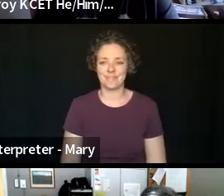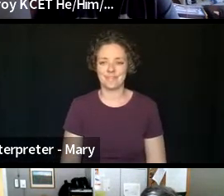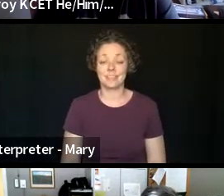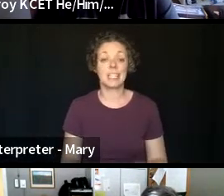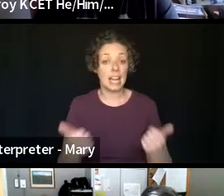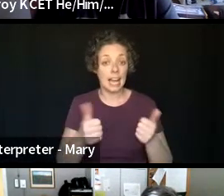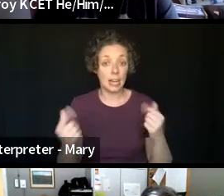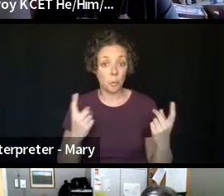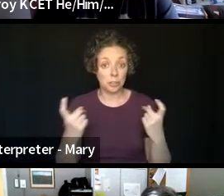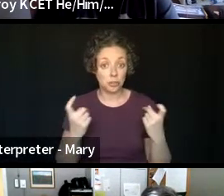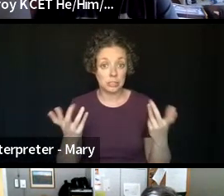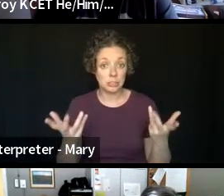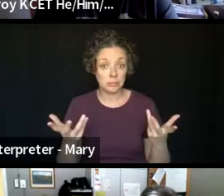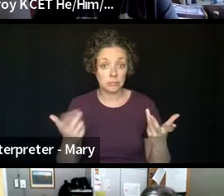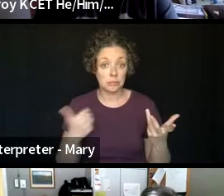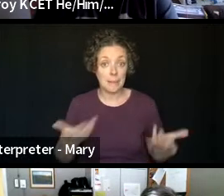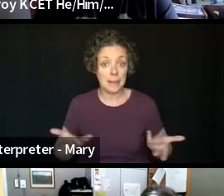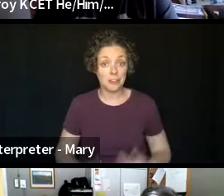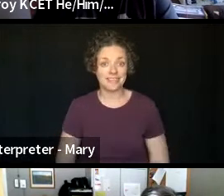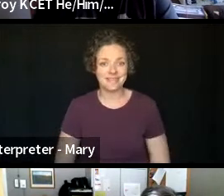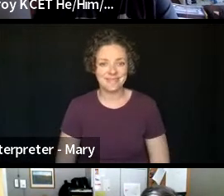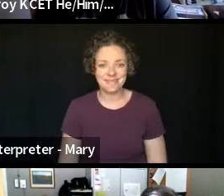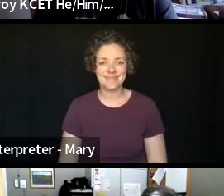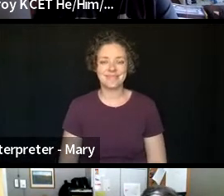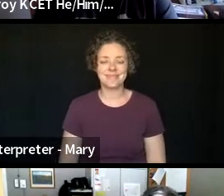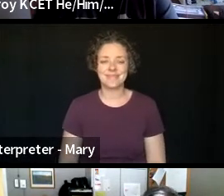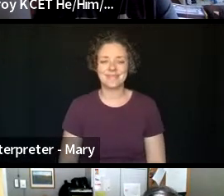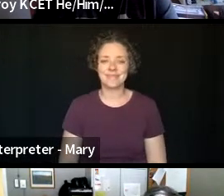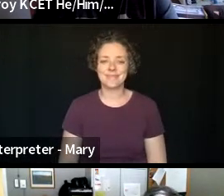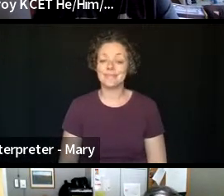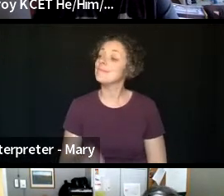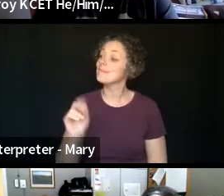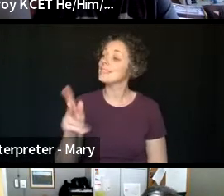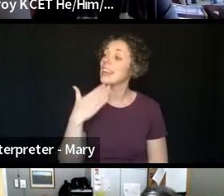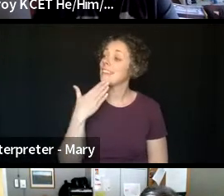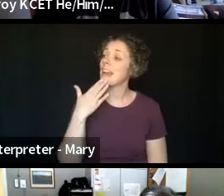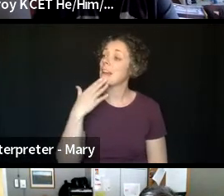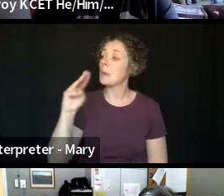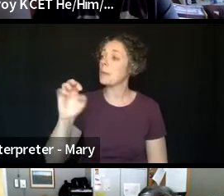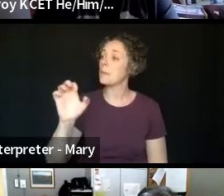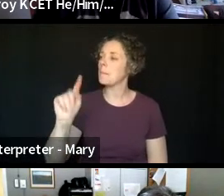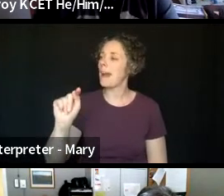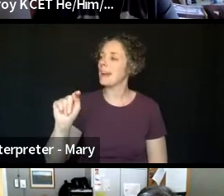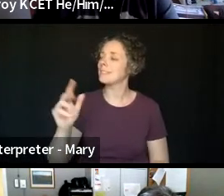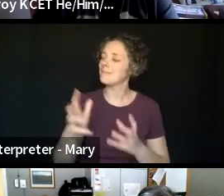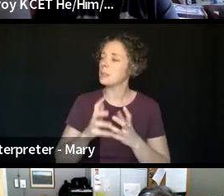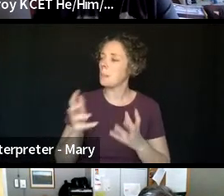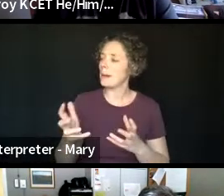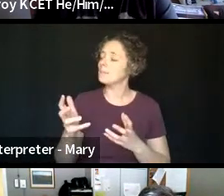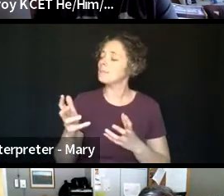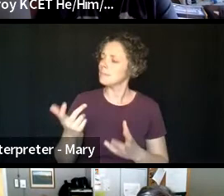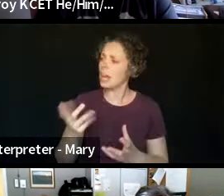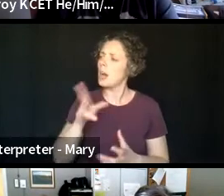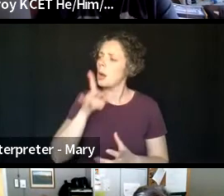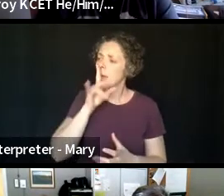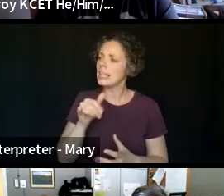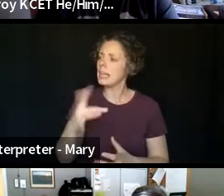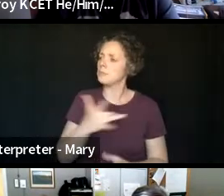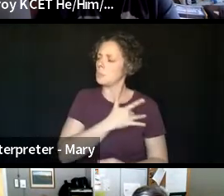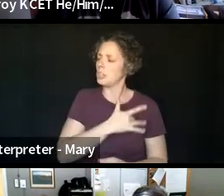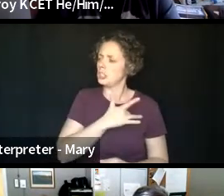any questions, I will be here. Thank you, Matt, so much. Really appreciate your